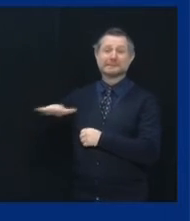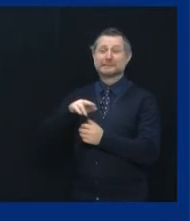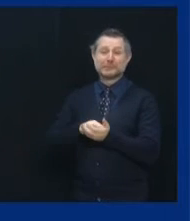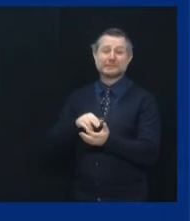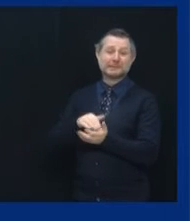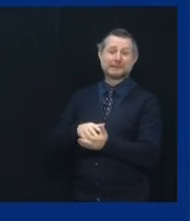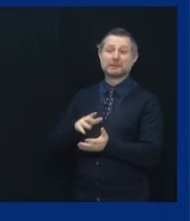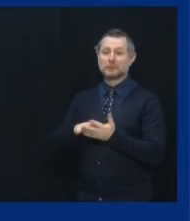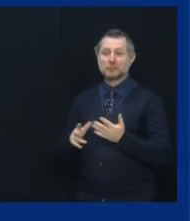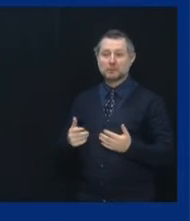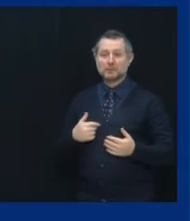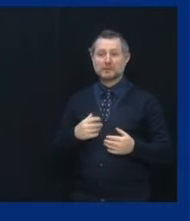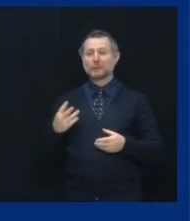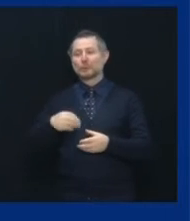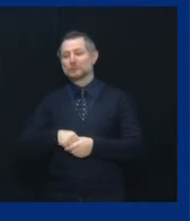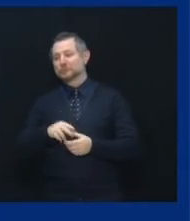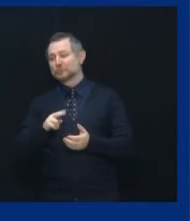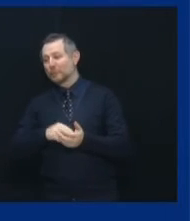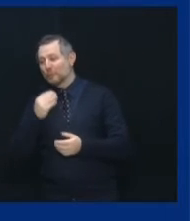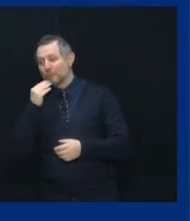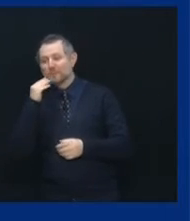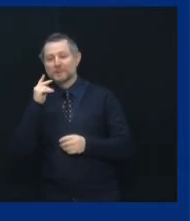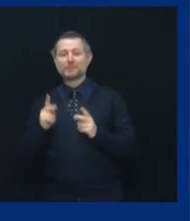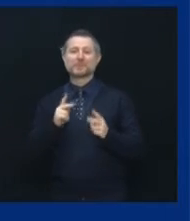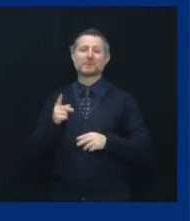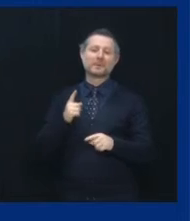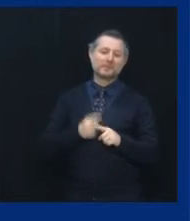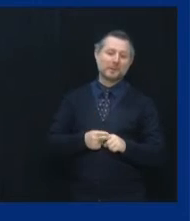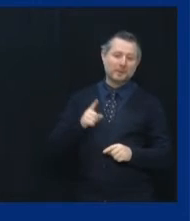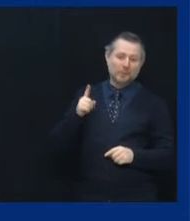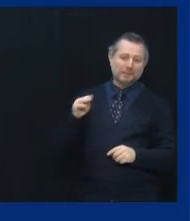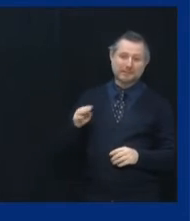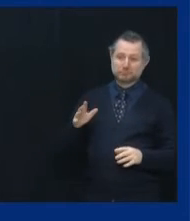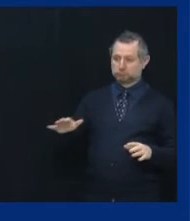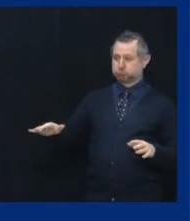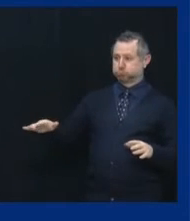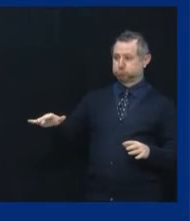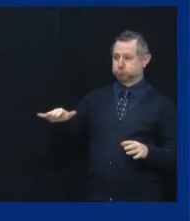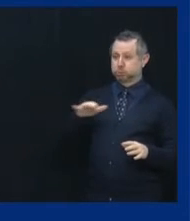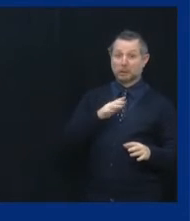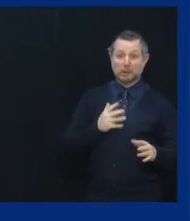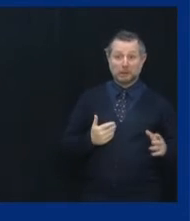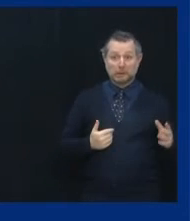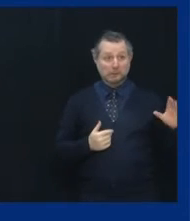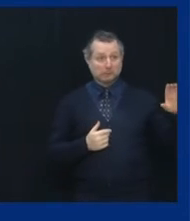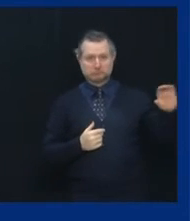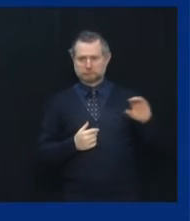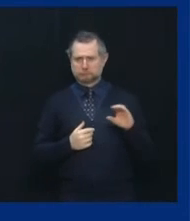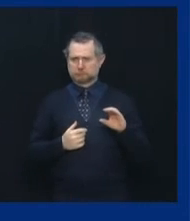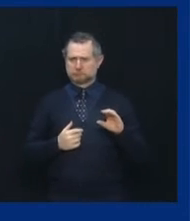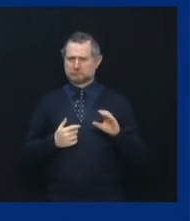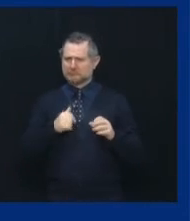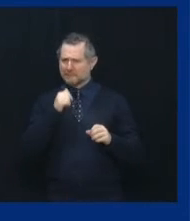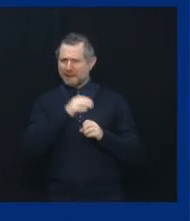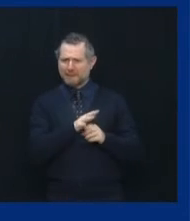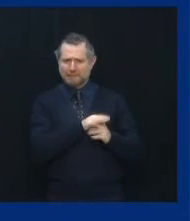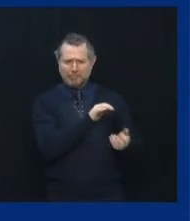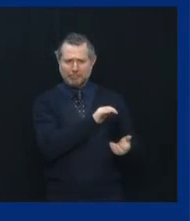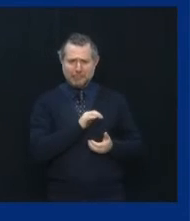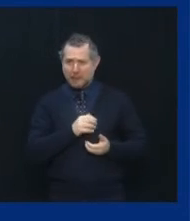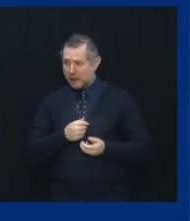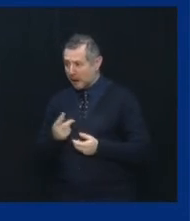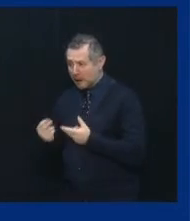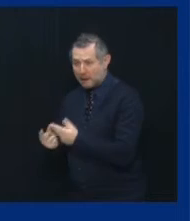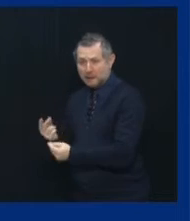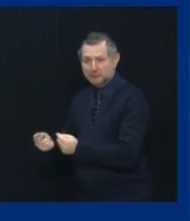including nursing home residents and staff. We still don't even have enough for the 2.1 million. We're only at